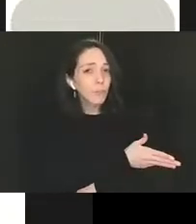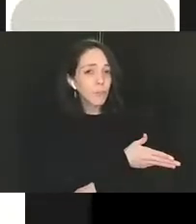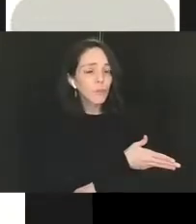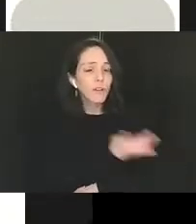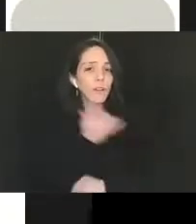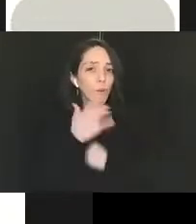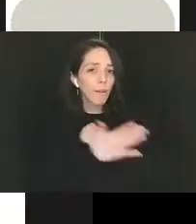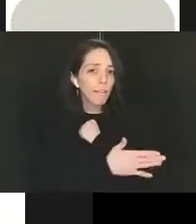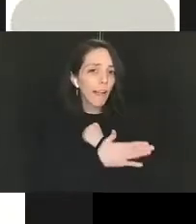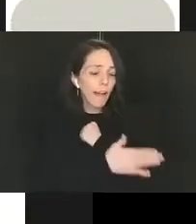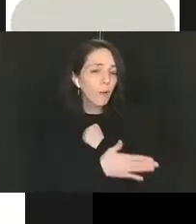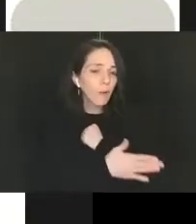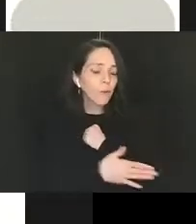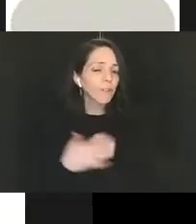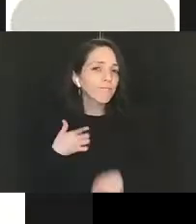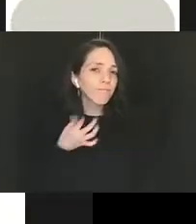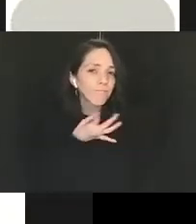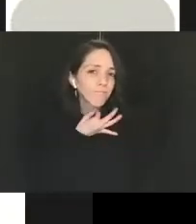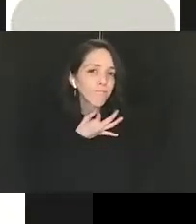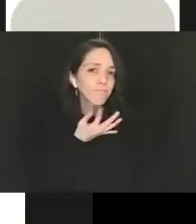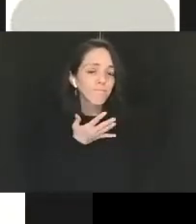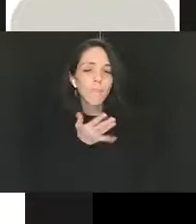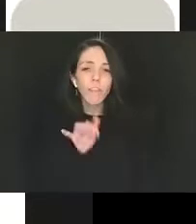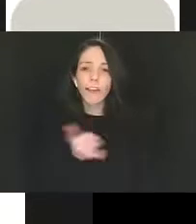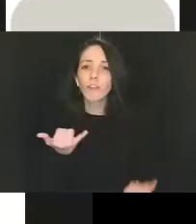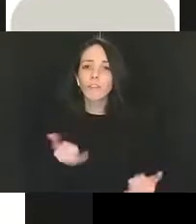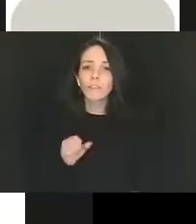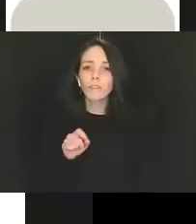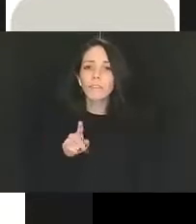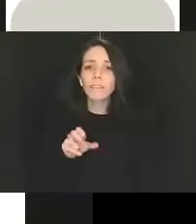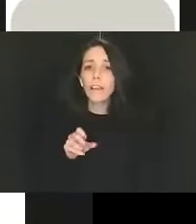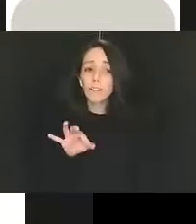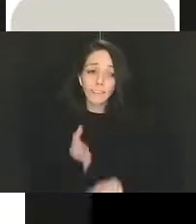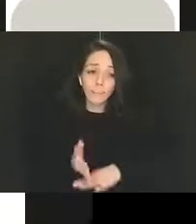and what are the current status on that.